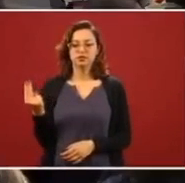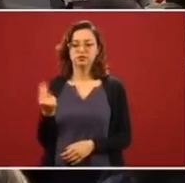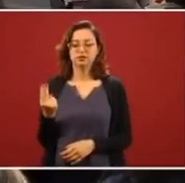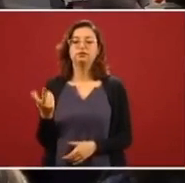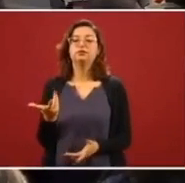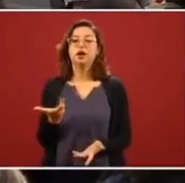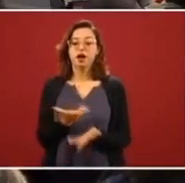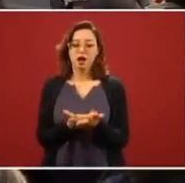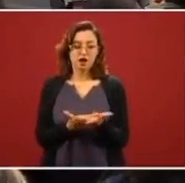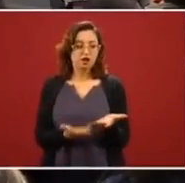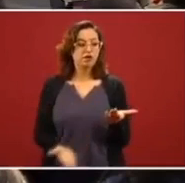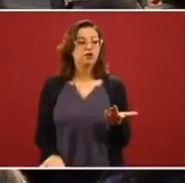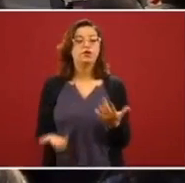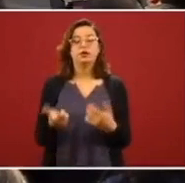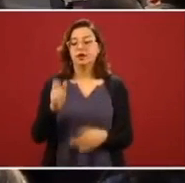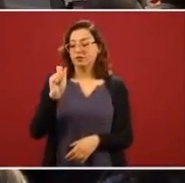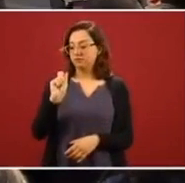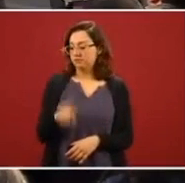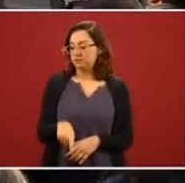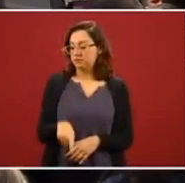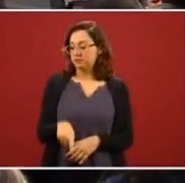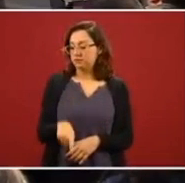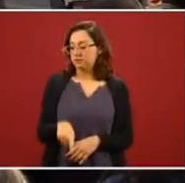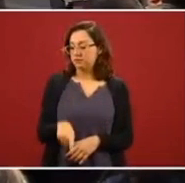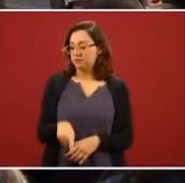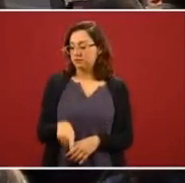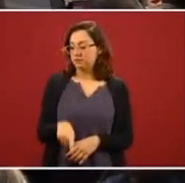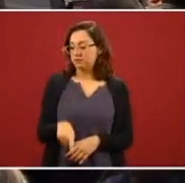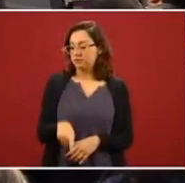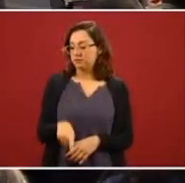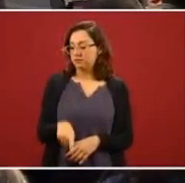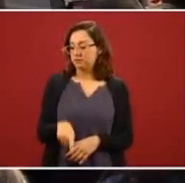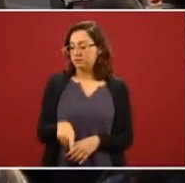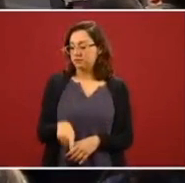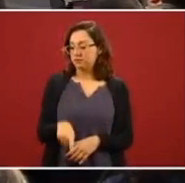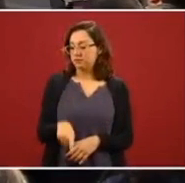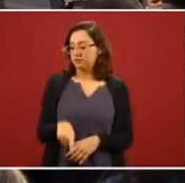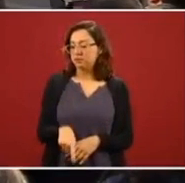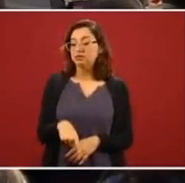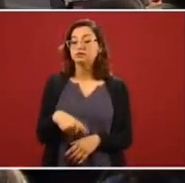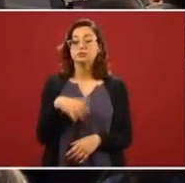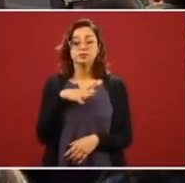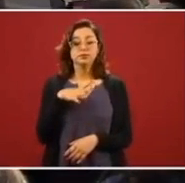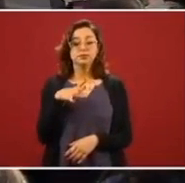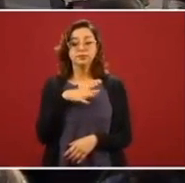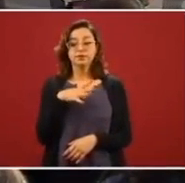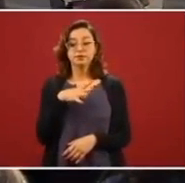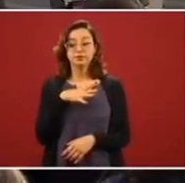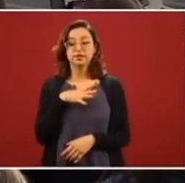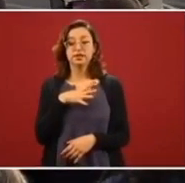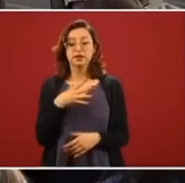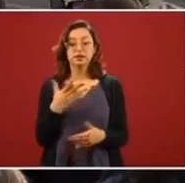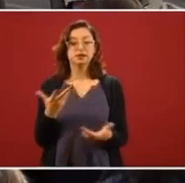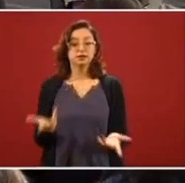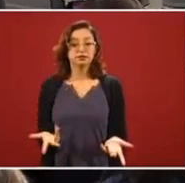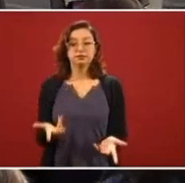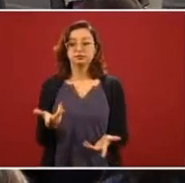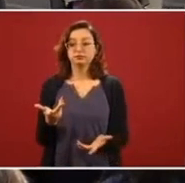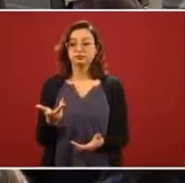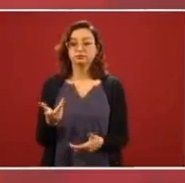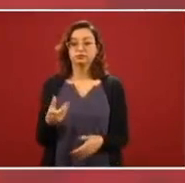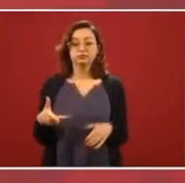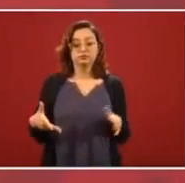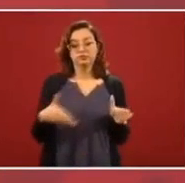Así nos dejó And this is how we were left. La política